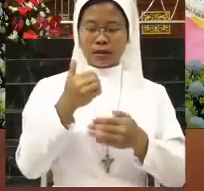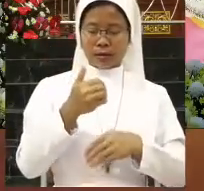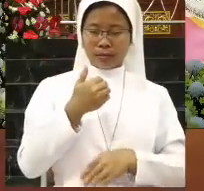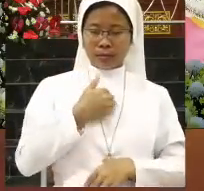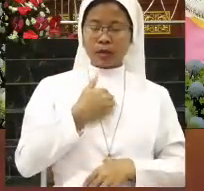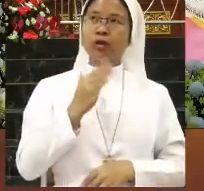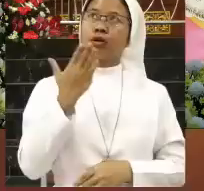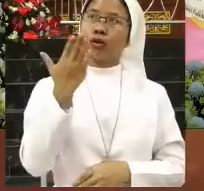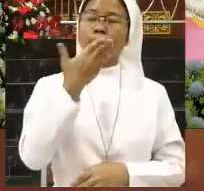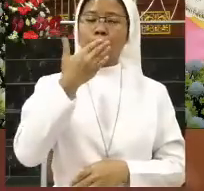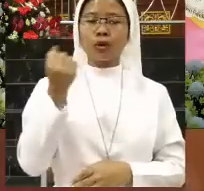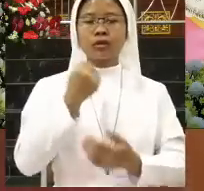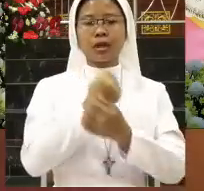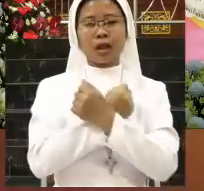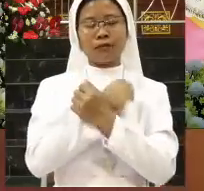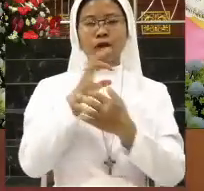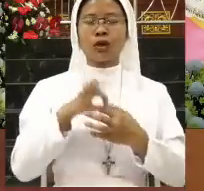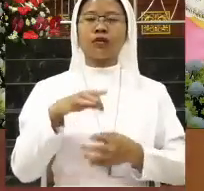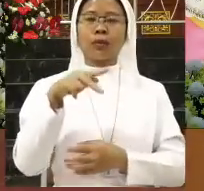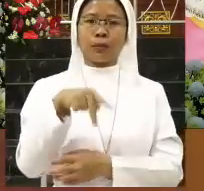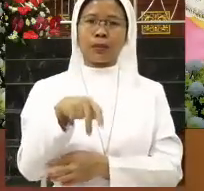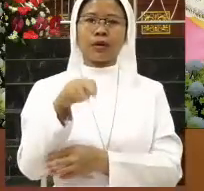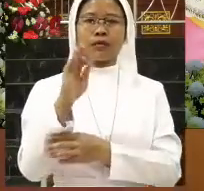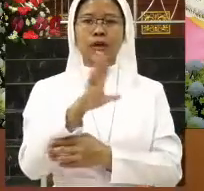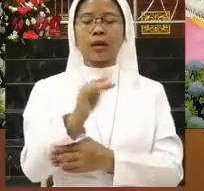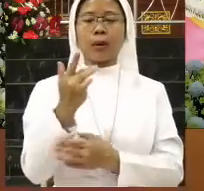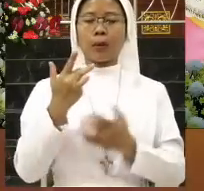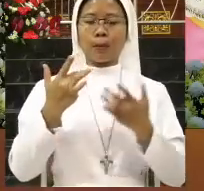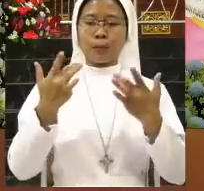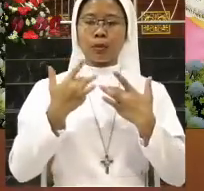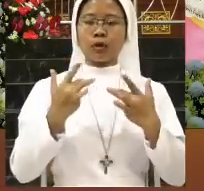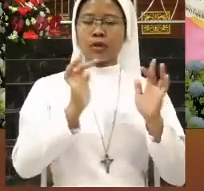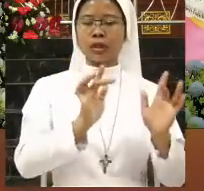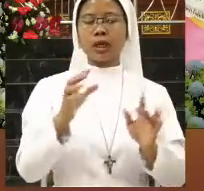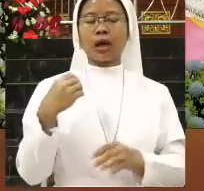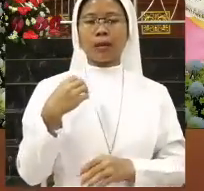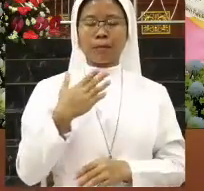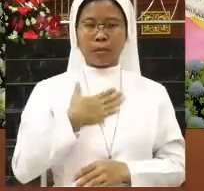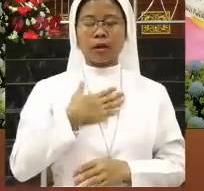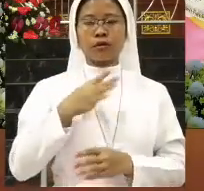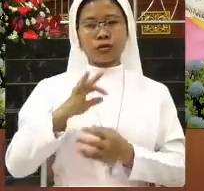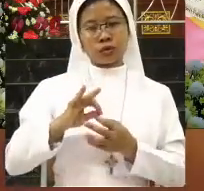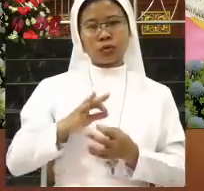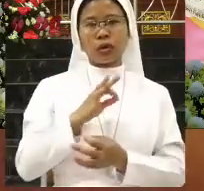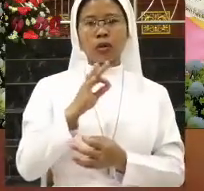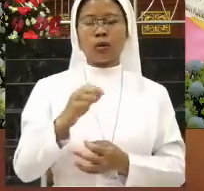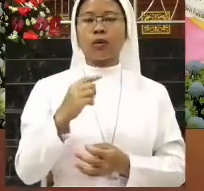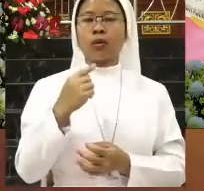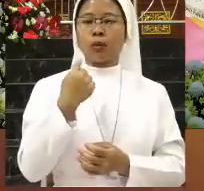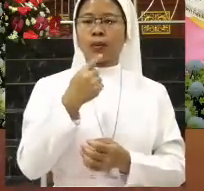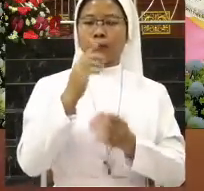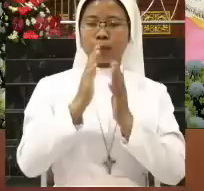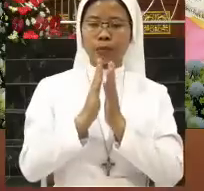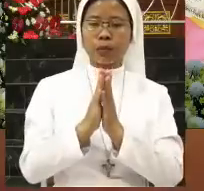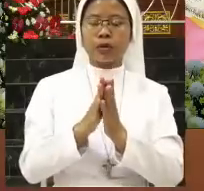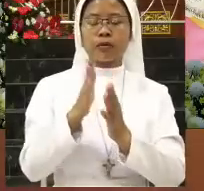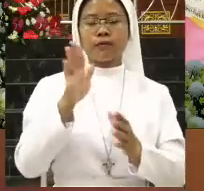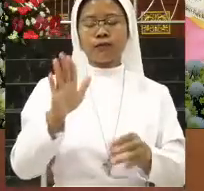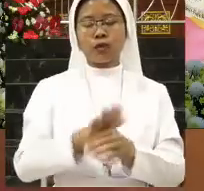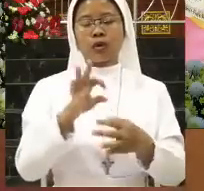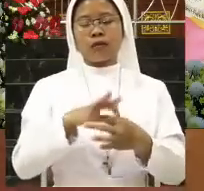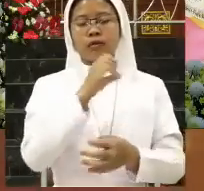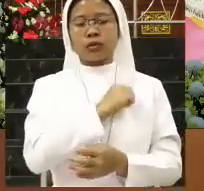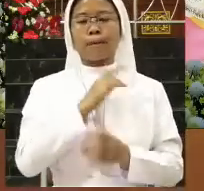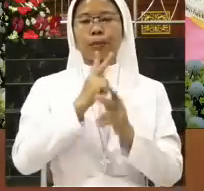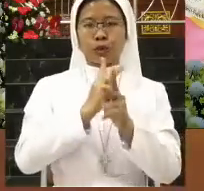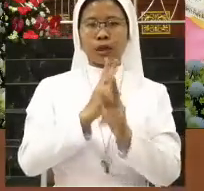most loving Virgin of Peñafrancia, and have mercy on my soul that comes to thee full of repentance. Protect